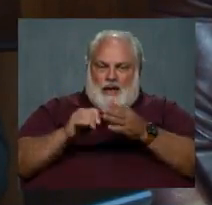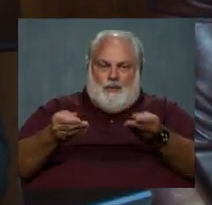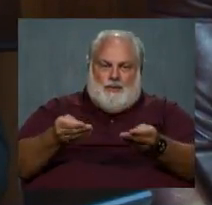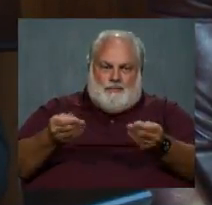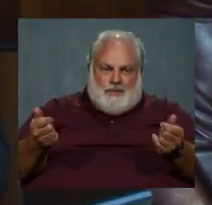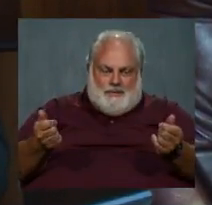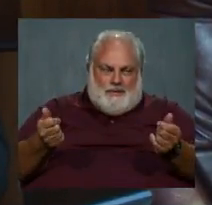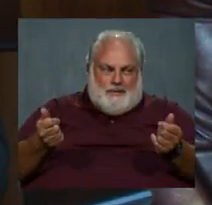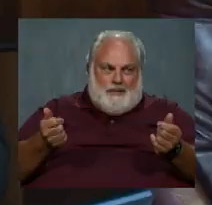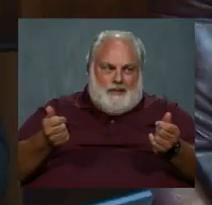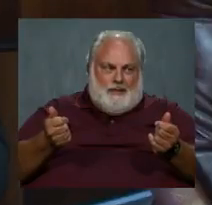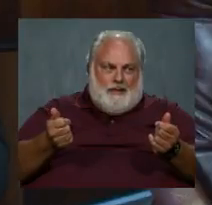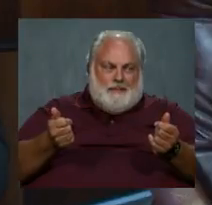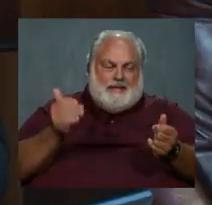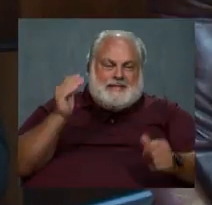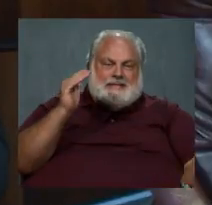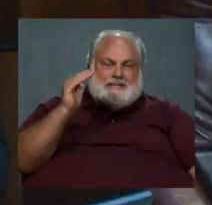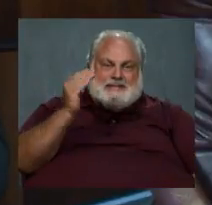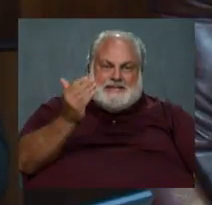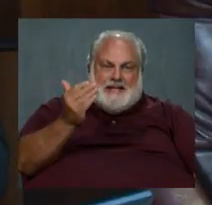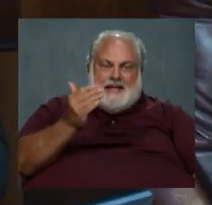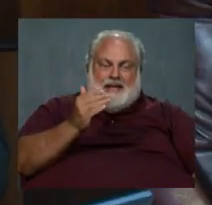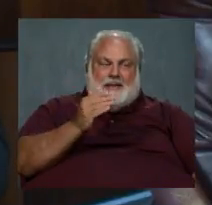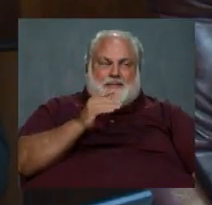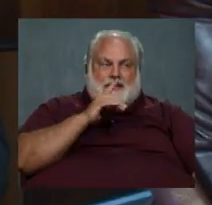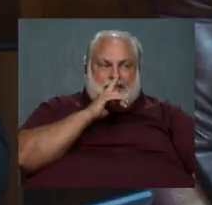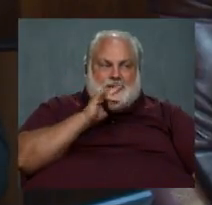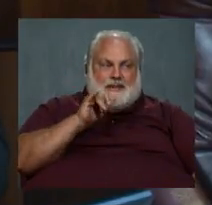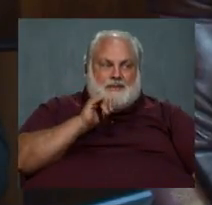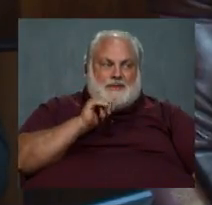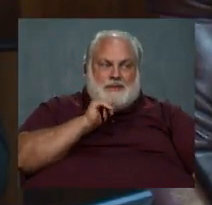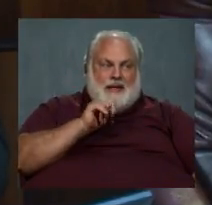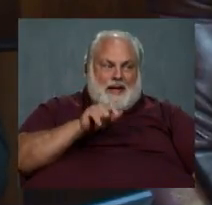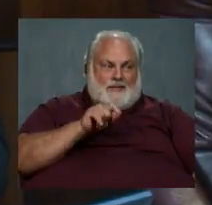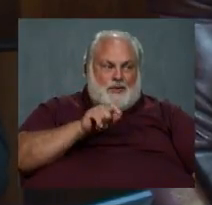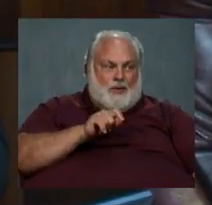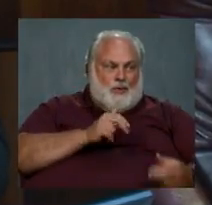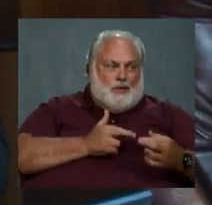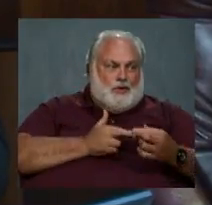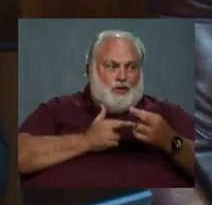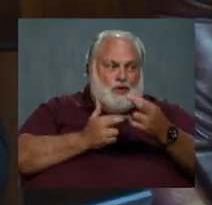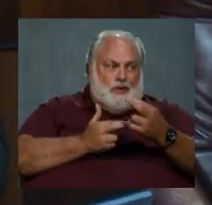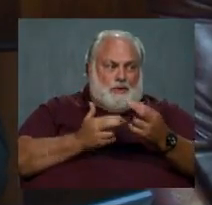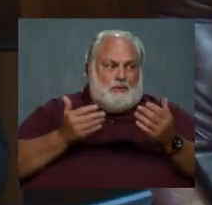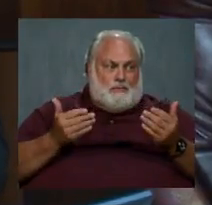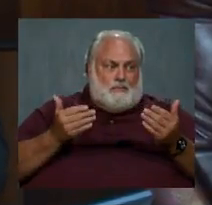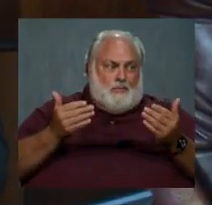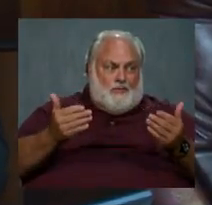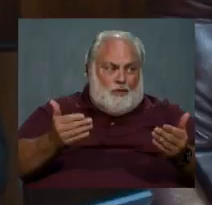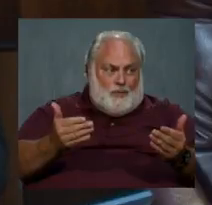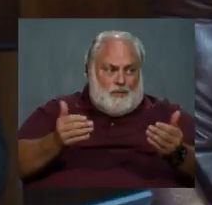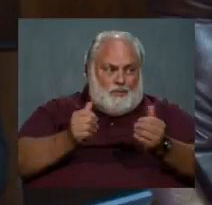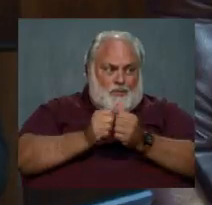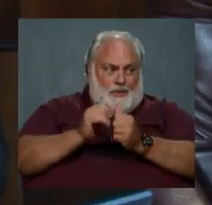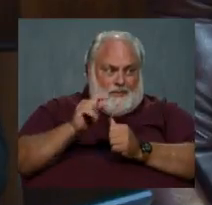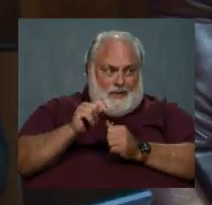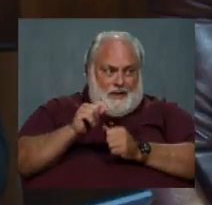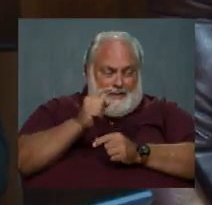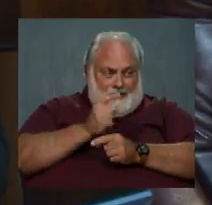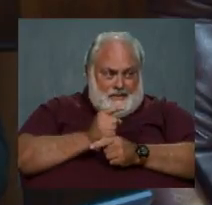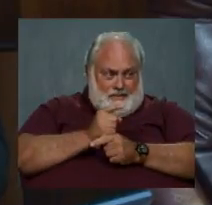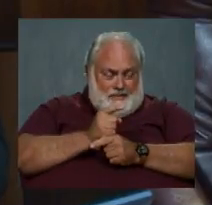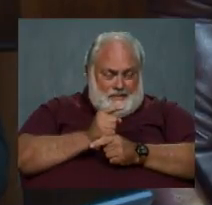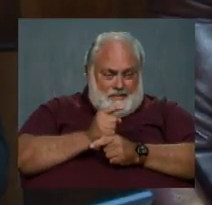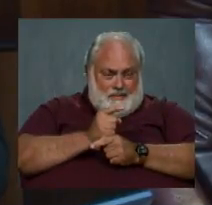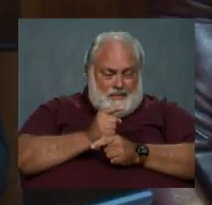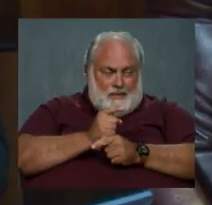away. But it seemed like to me that we didn't have to have any kind of resolution or anything on this, that we just move forward. Is that